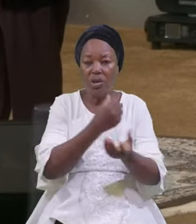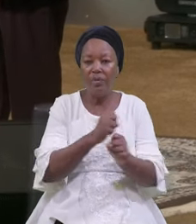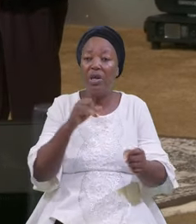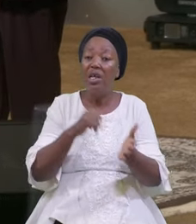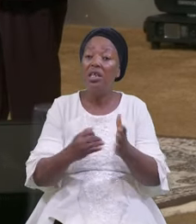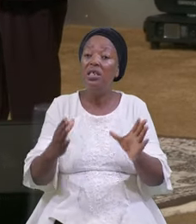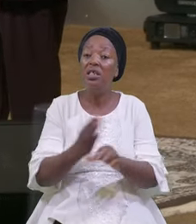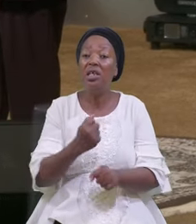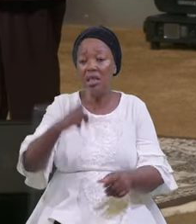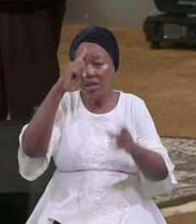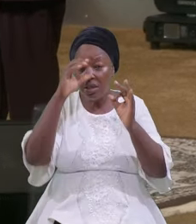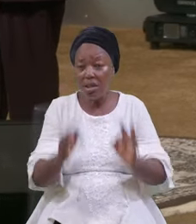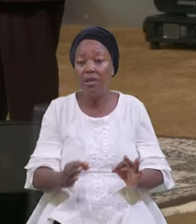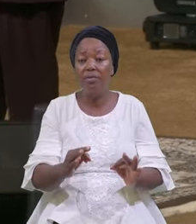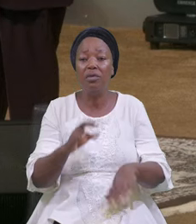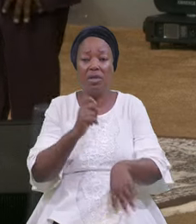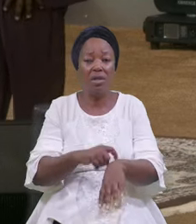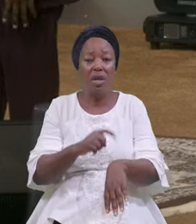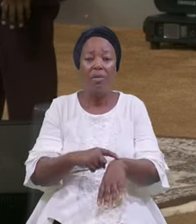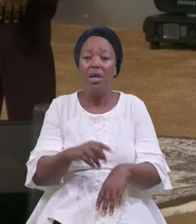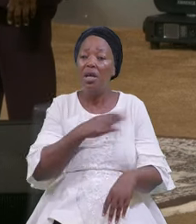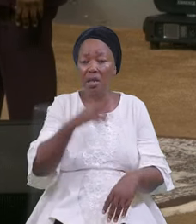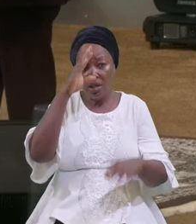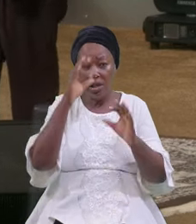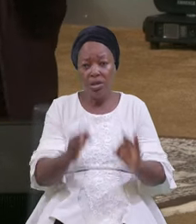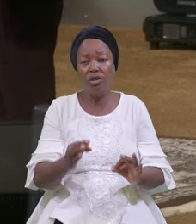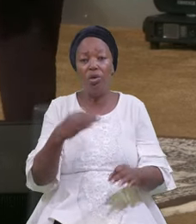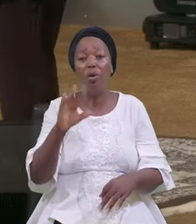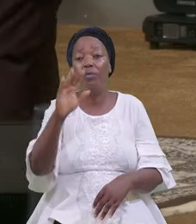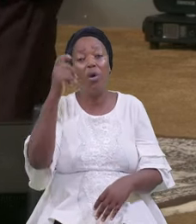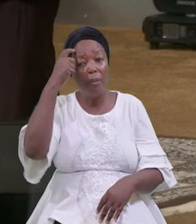a decisive moment, a decision of your